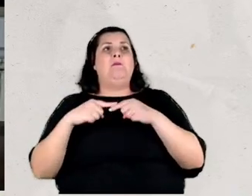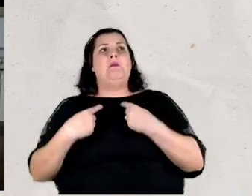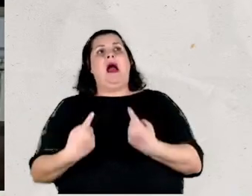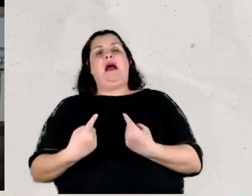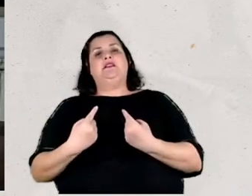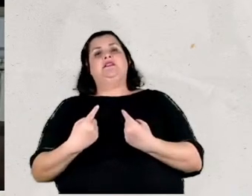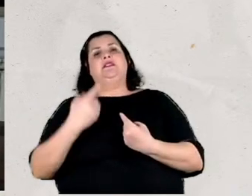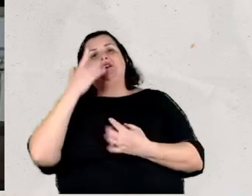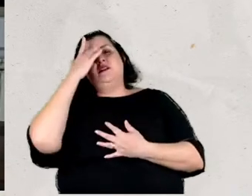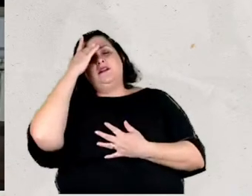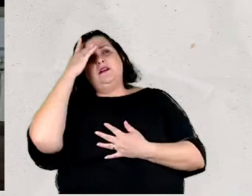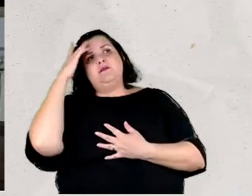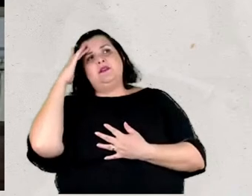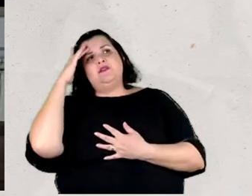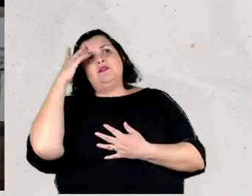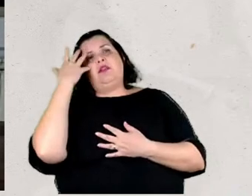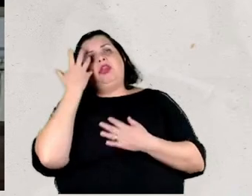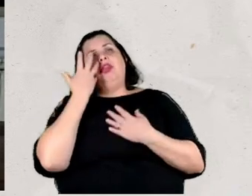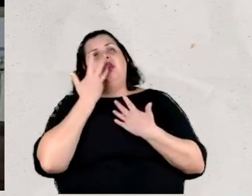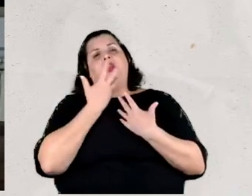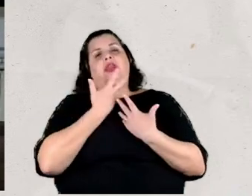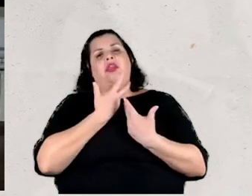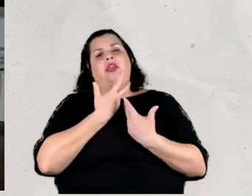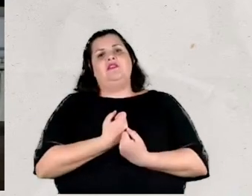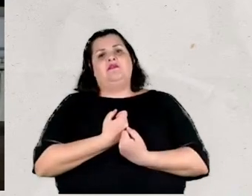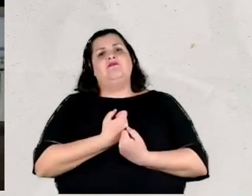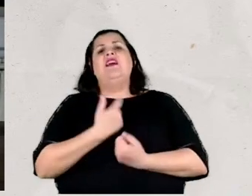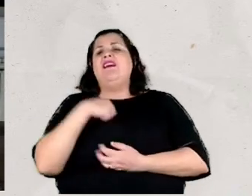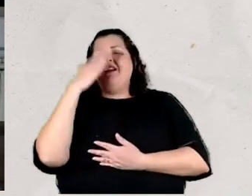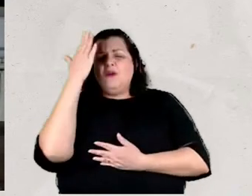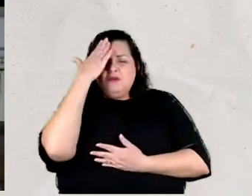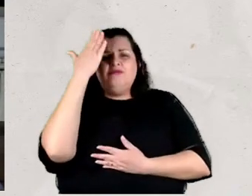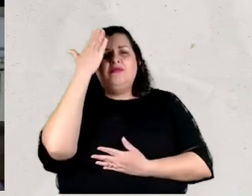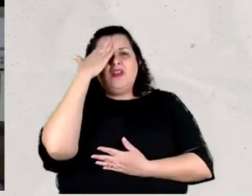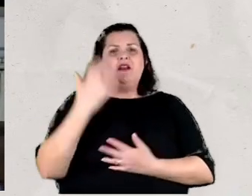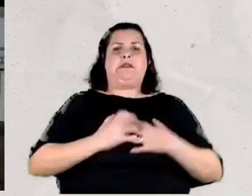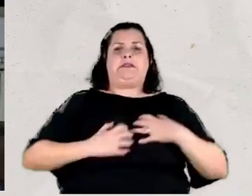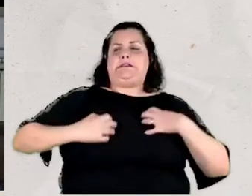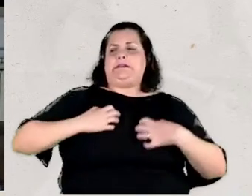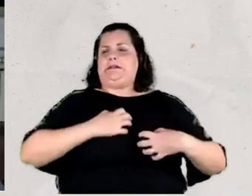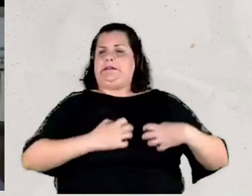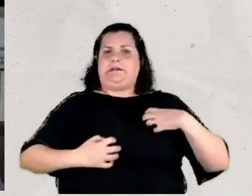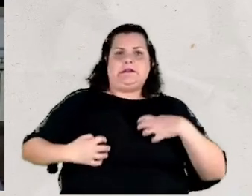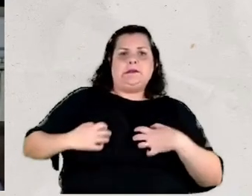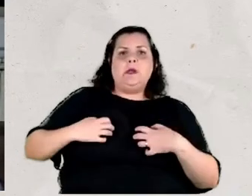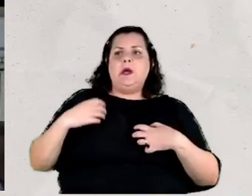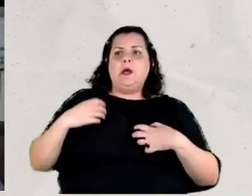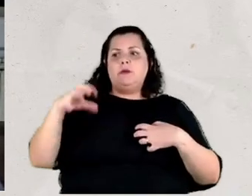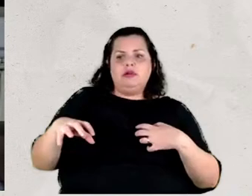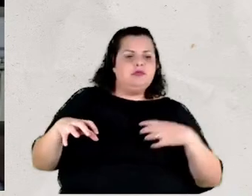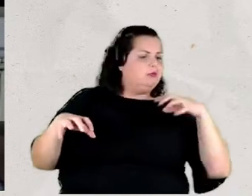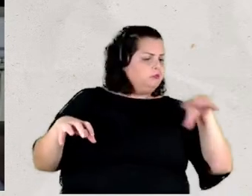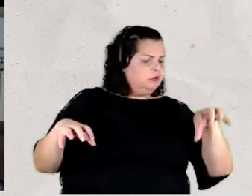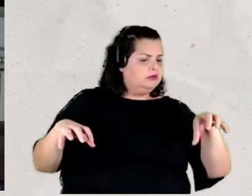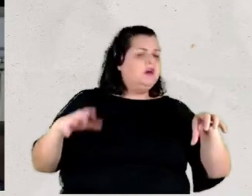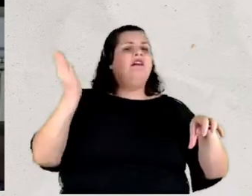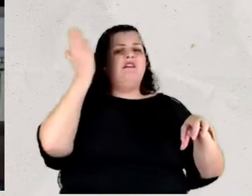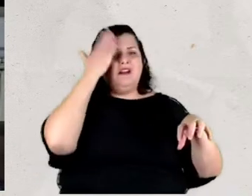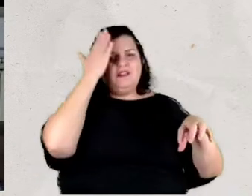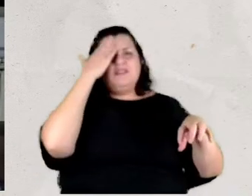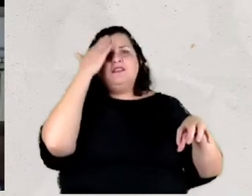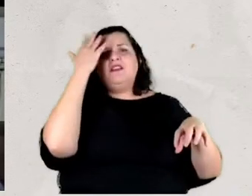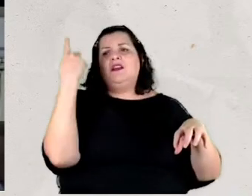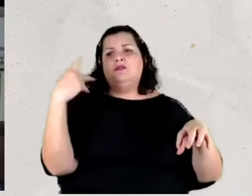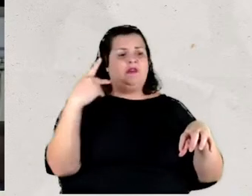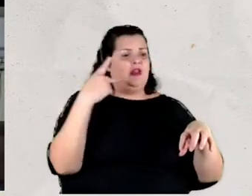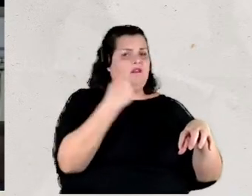sides. I think both sides have done a very good job of convincing the other that there's no one to make